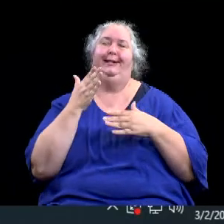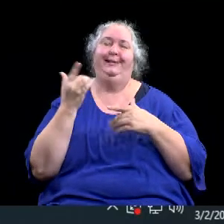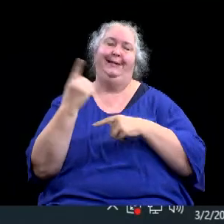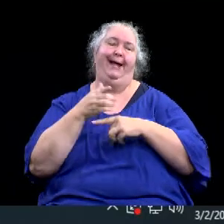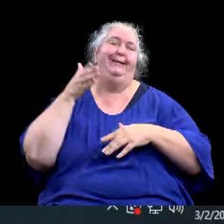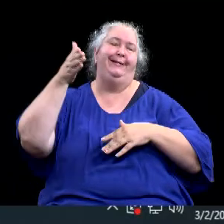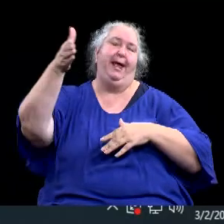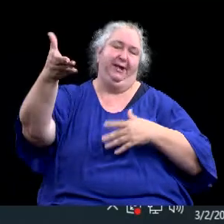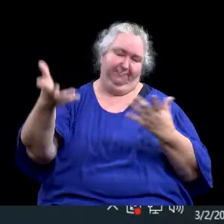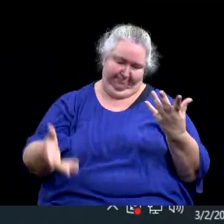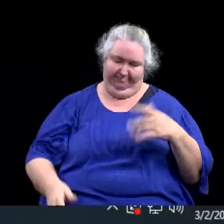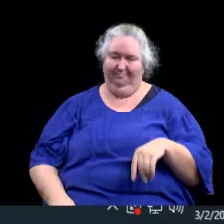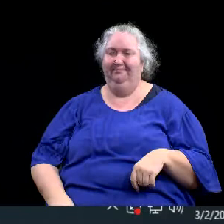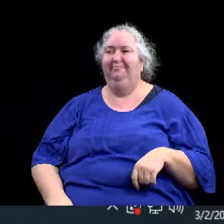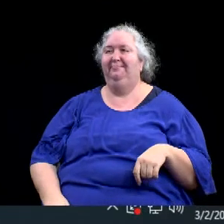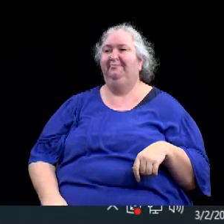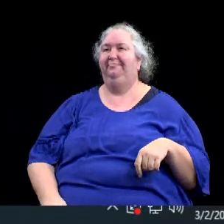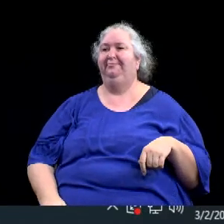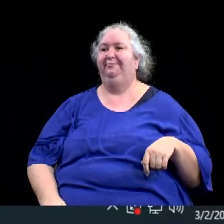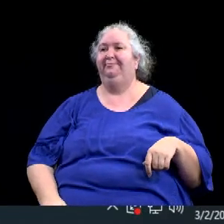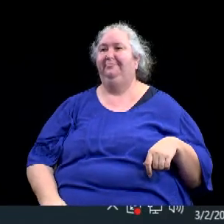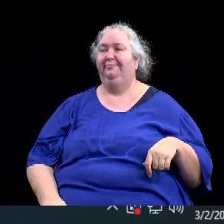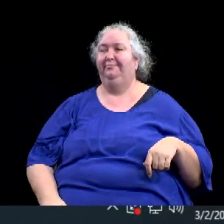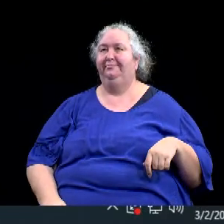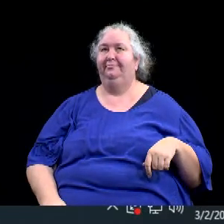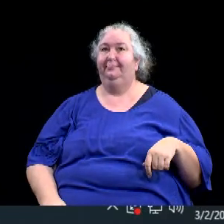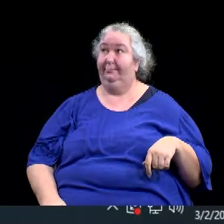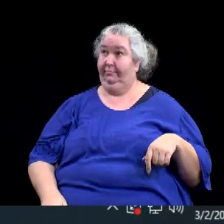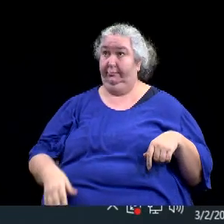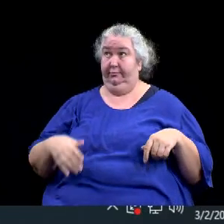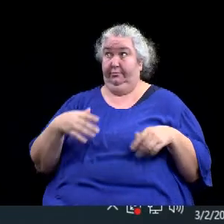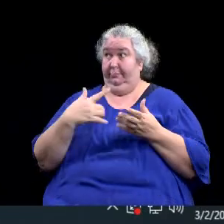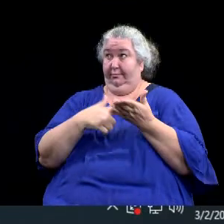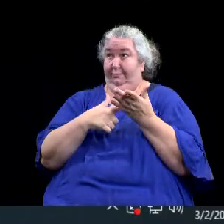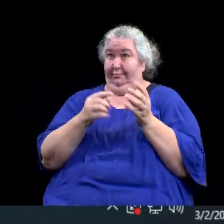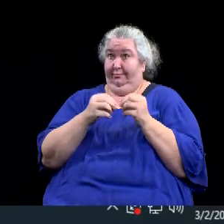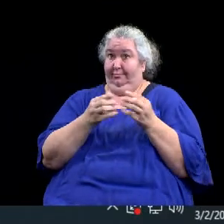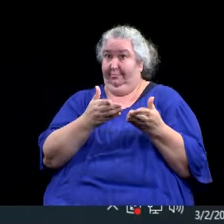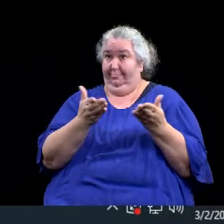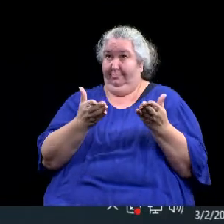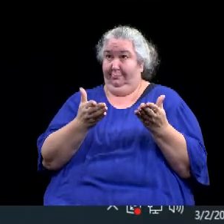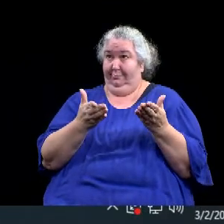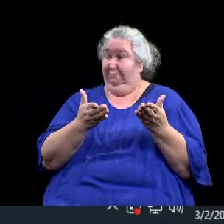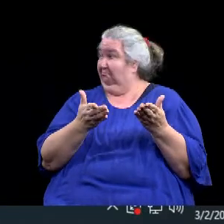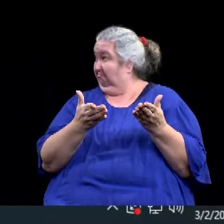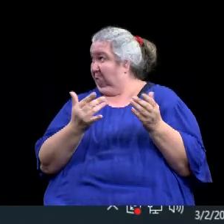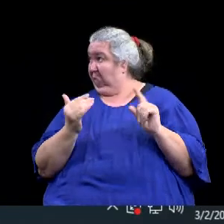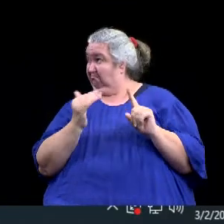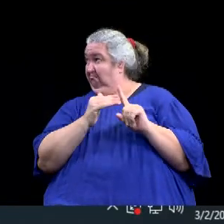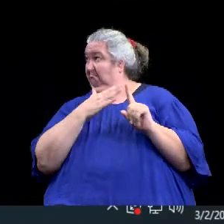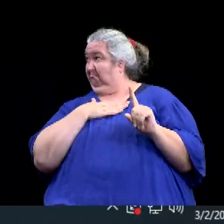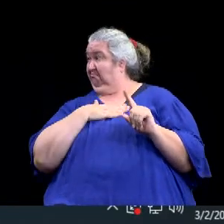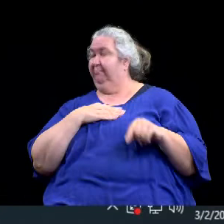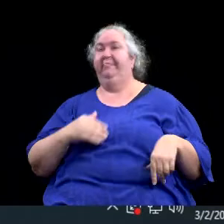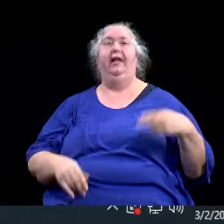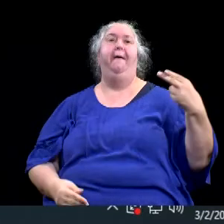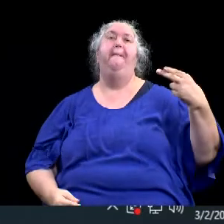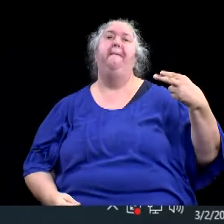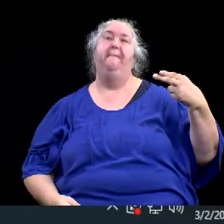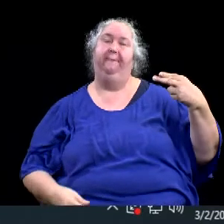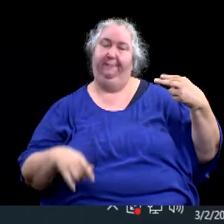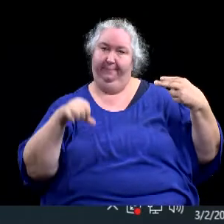Any further discussion? All right, please poll the council. Holmes, Aye. Palmer,